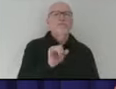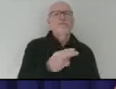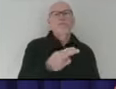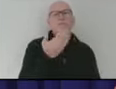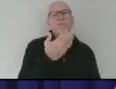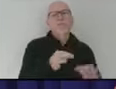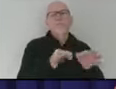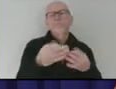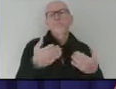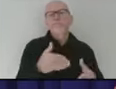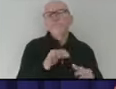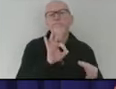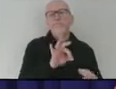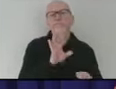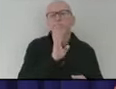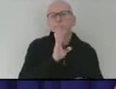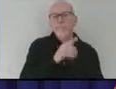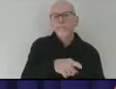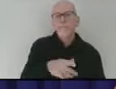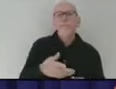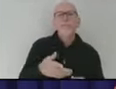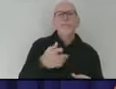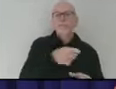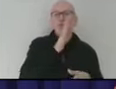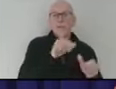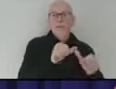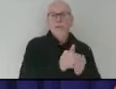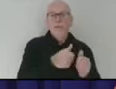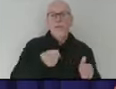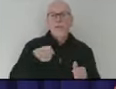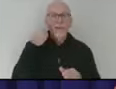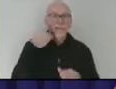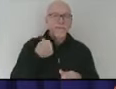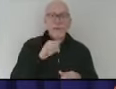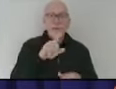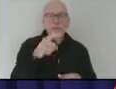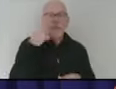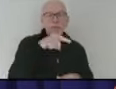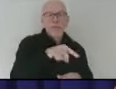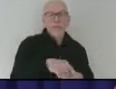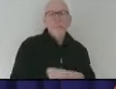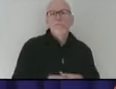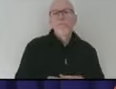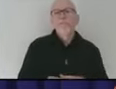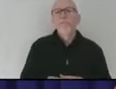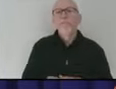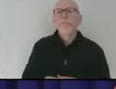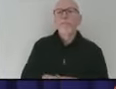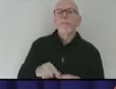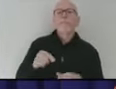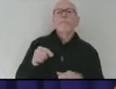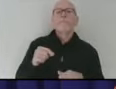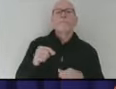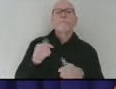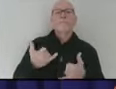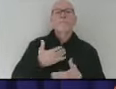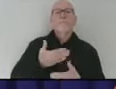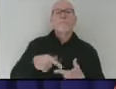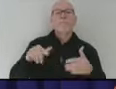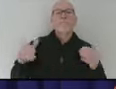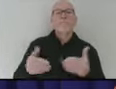said. We really appreciate you. I understand you're going to hang on with us for questions in case there's any questions. It is now my pleasure to